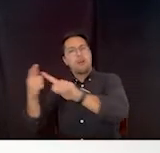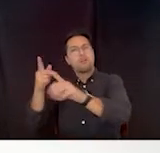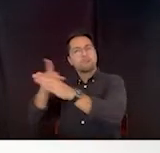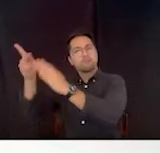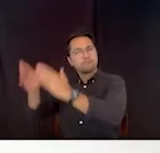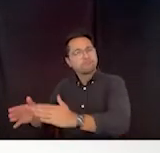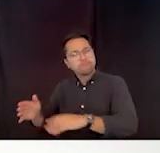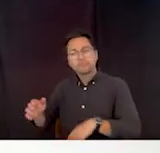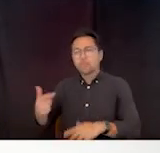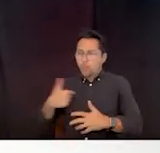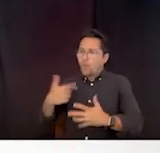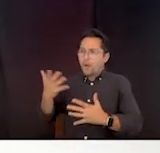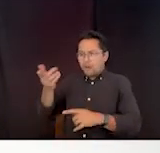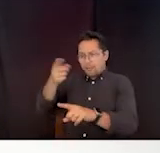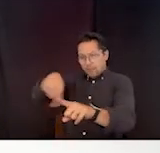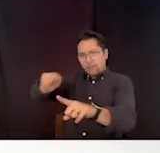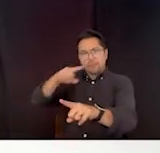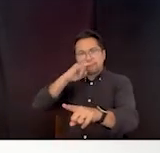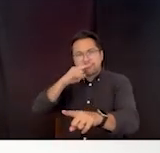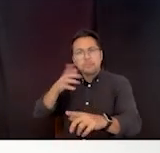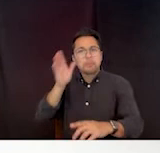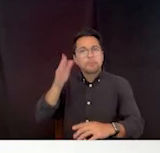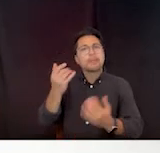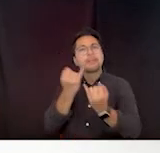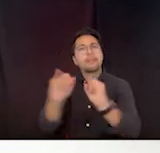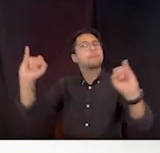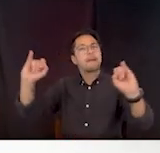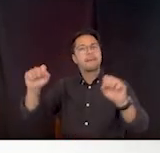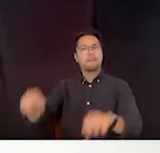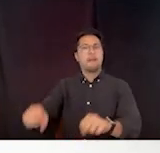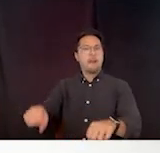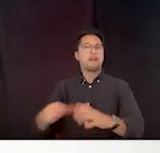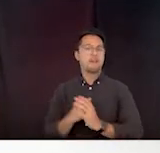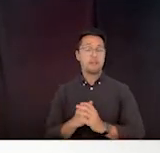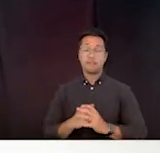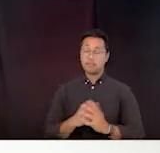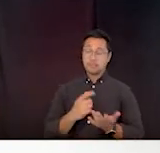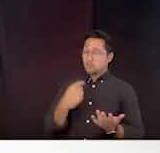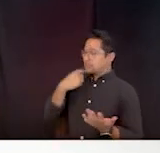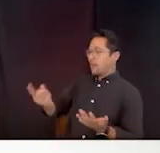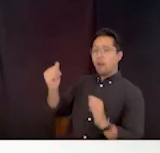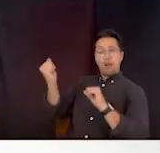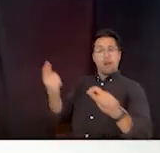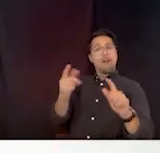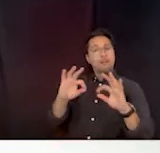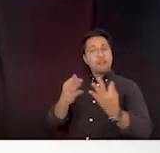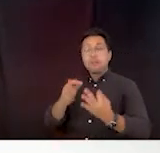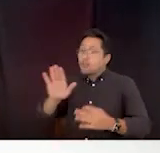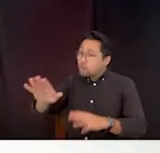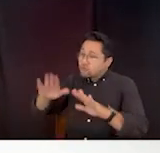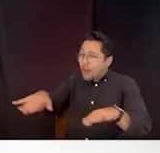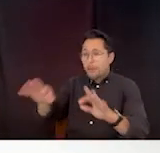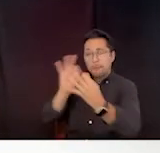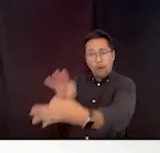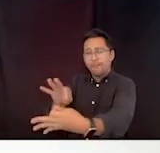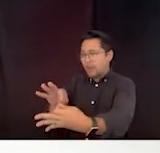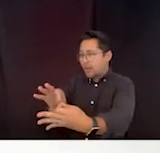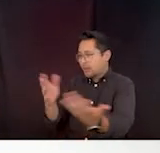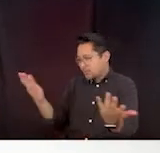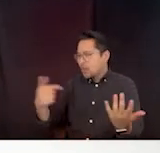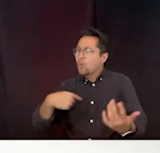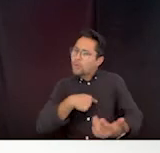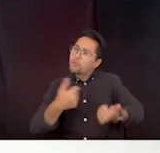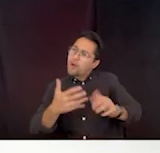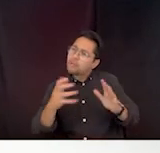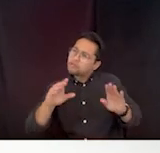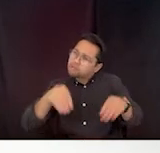them as independent as possible, and that's what I tell my families when they come in, and that's what we tell all of our families. Your child is perfect just the way we are. We're just trying to give